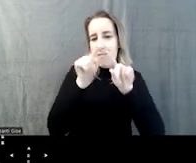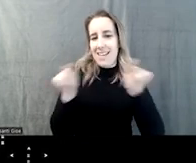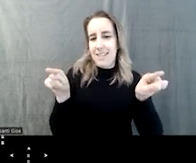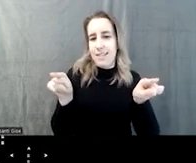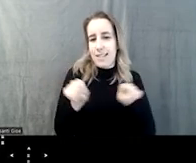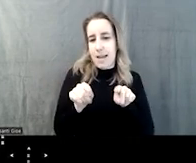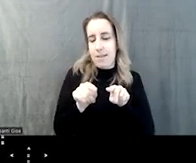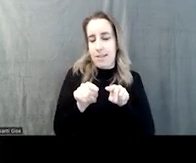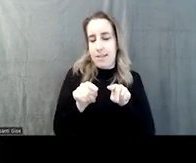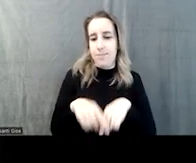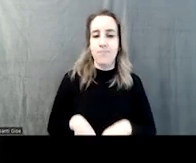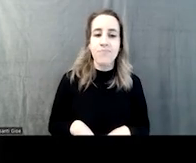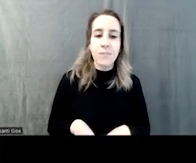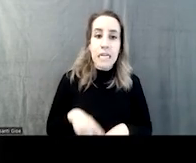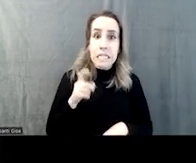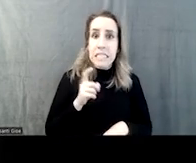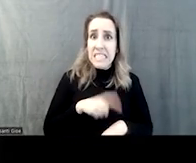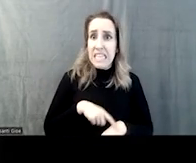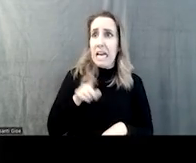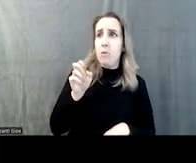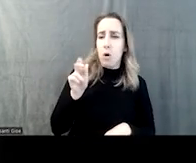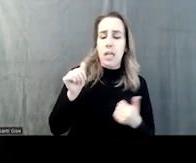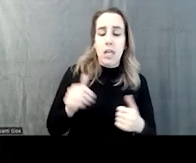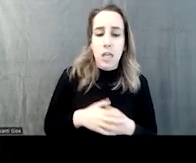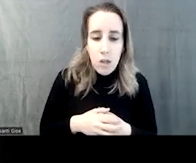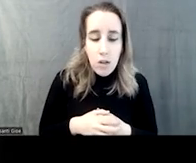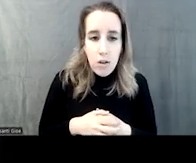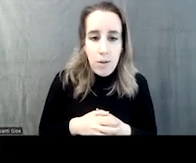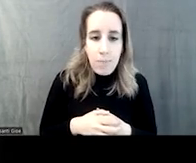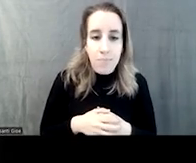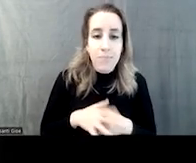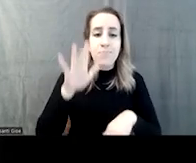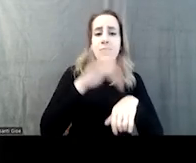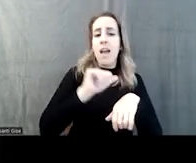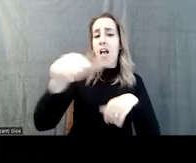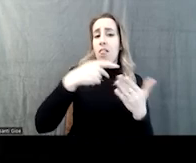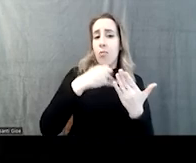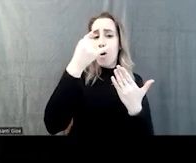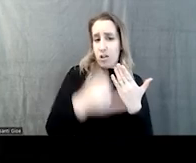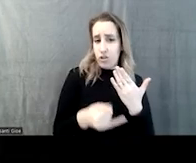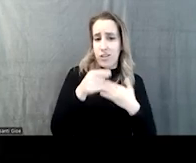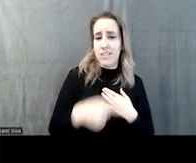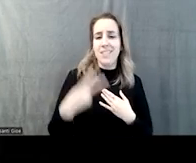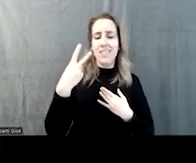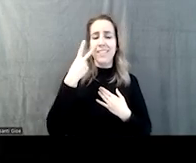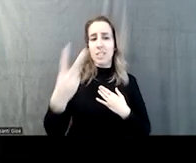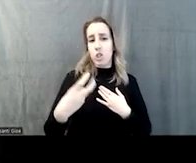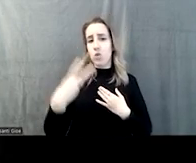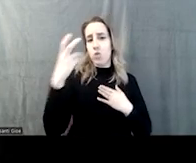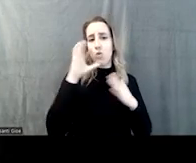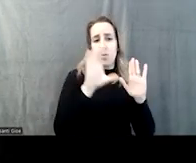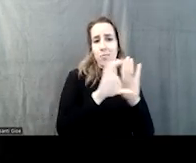How am I going for time? Okay. And then I just wanted to touch on another project that I did. And so these are two images